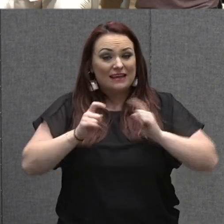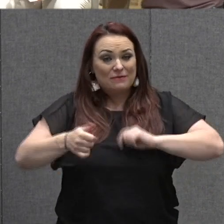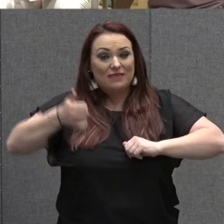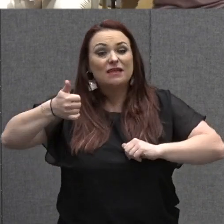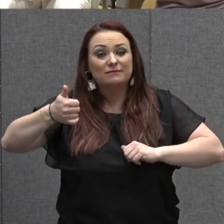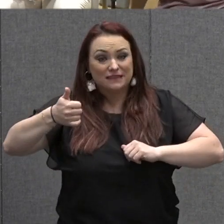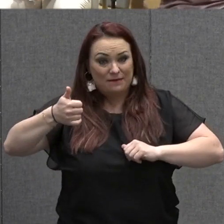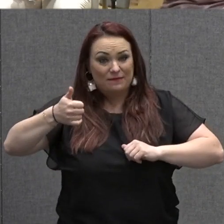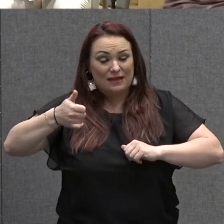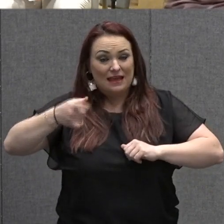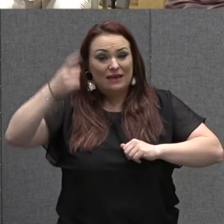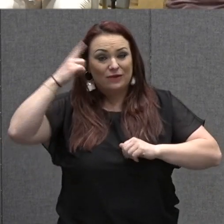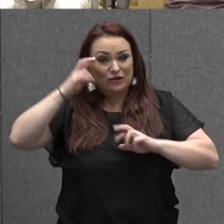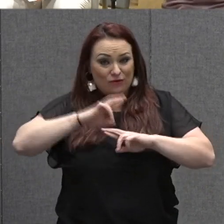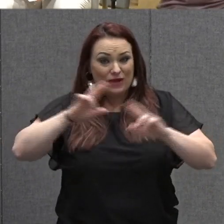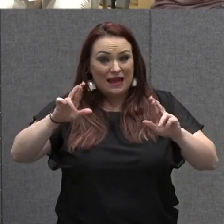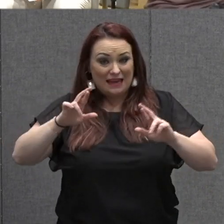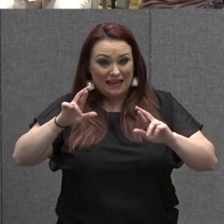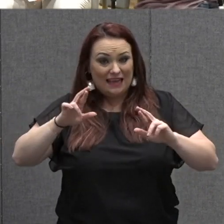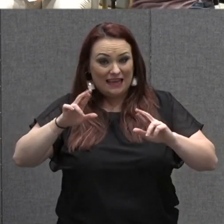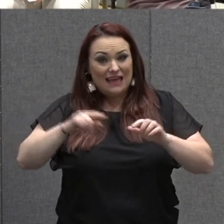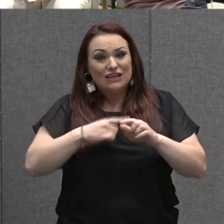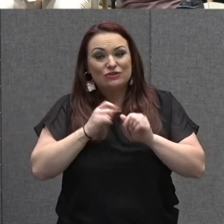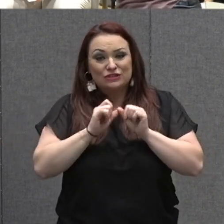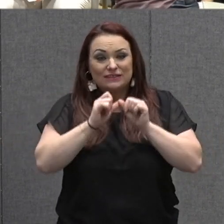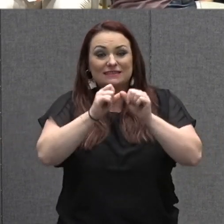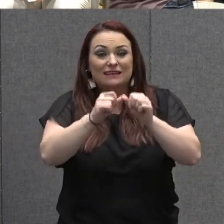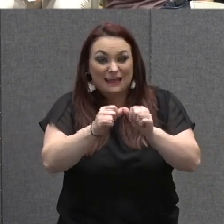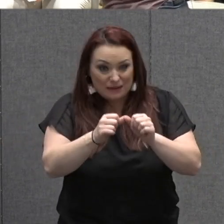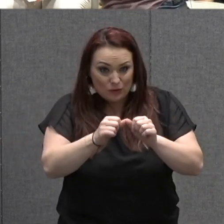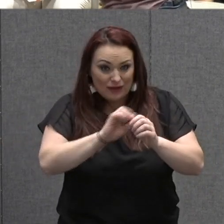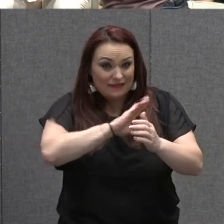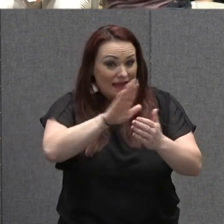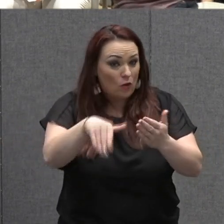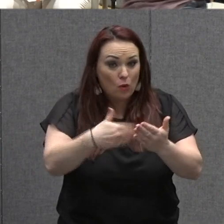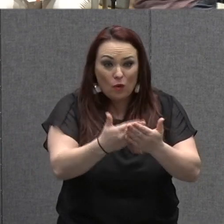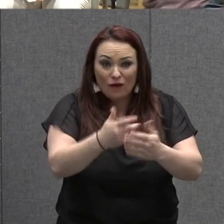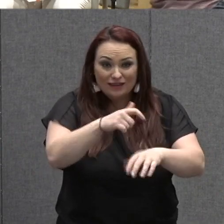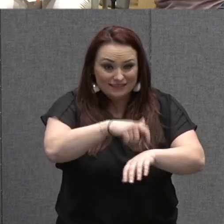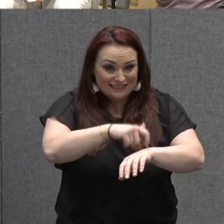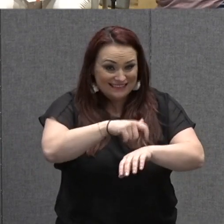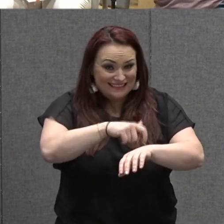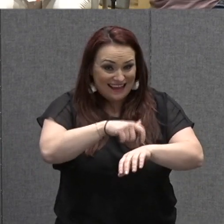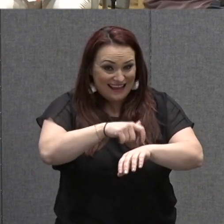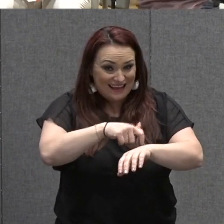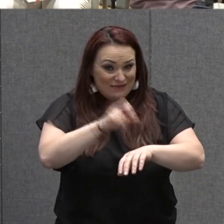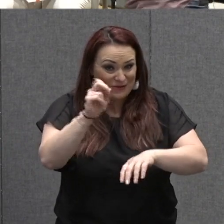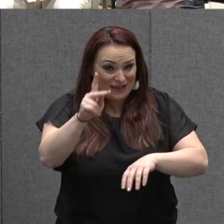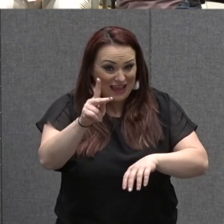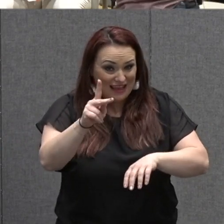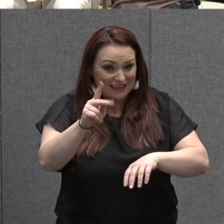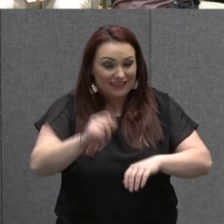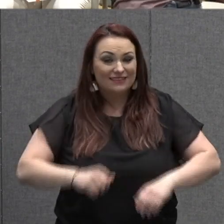and you're ready to start playing it. And then whatever you do, you just keep that going the whole time, okay?